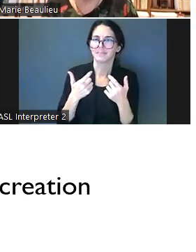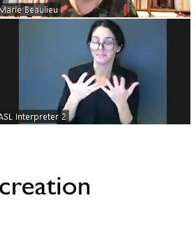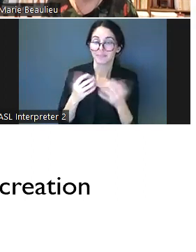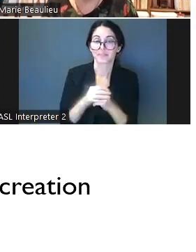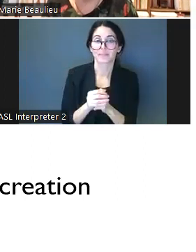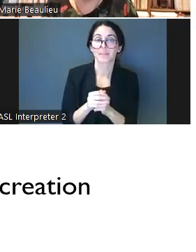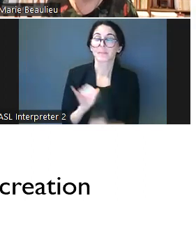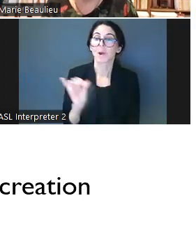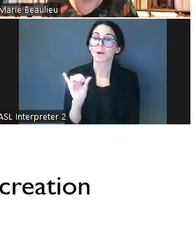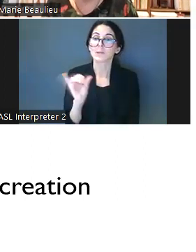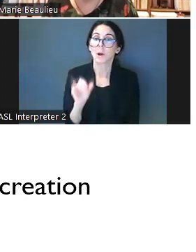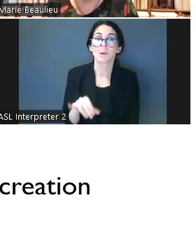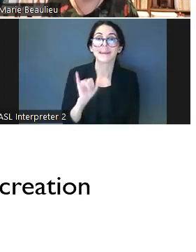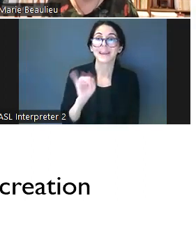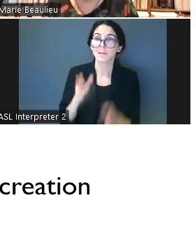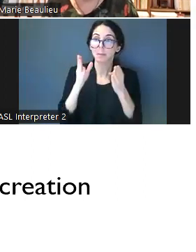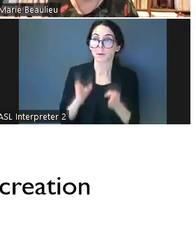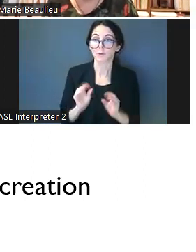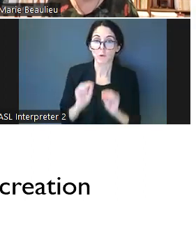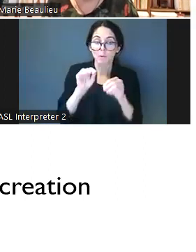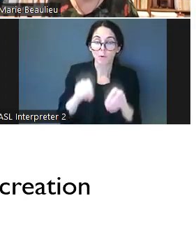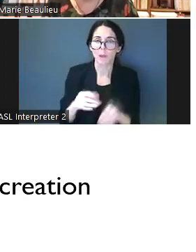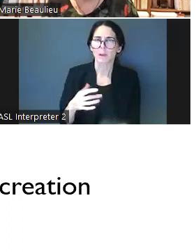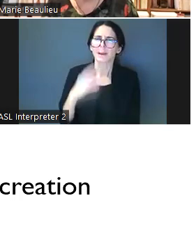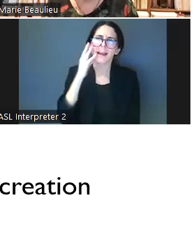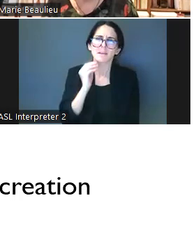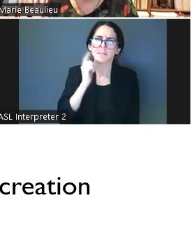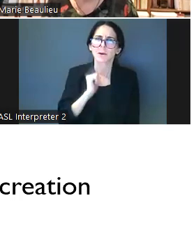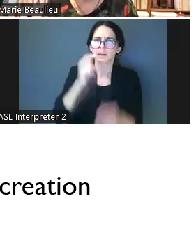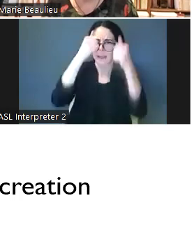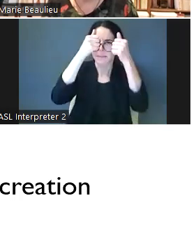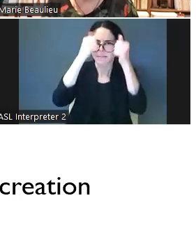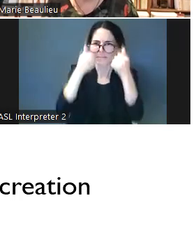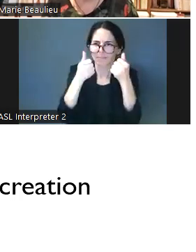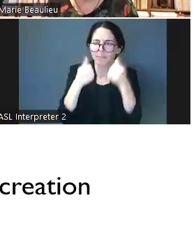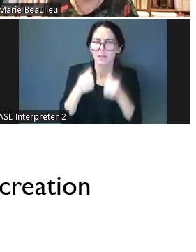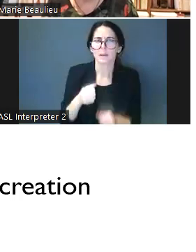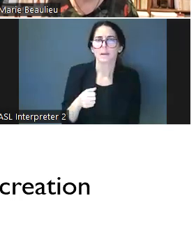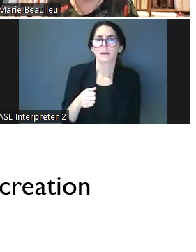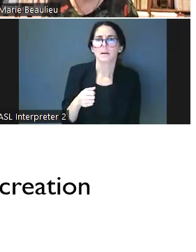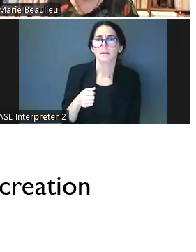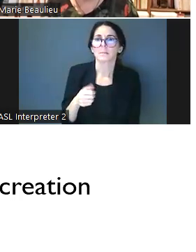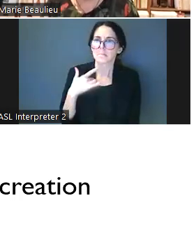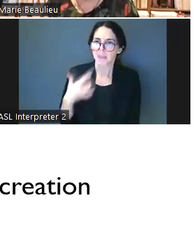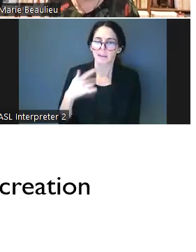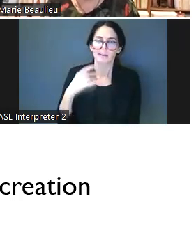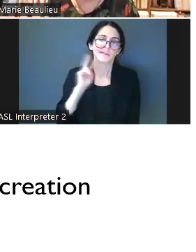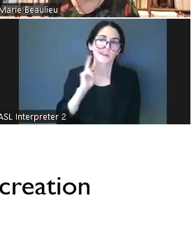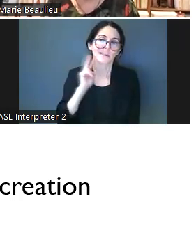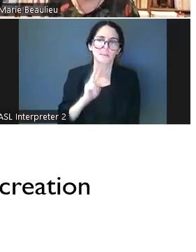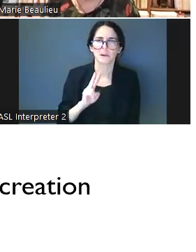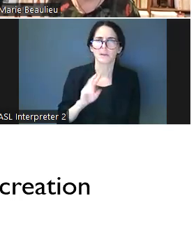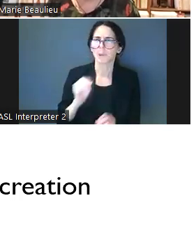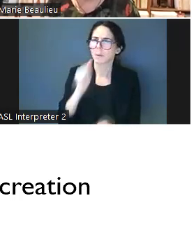with mild cognitive impairment are also often involved in situations of intolerance, either as a target